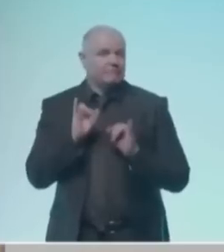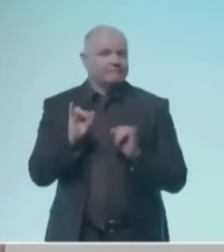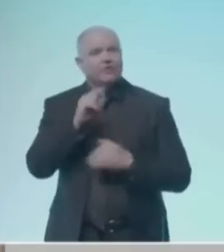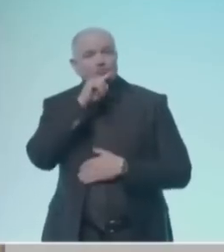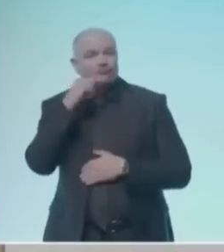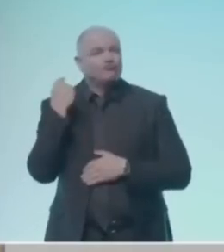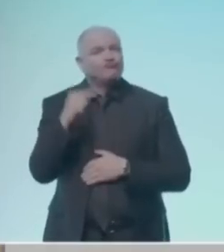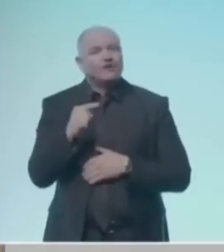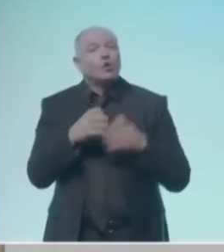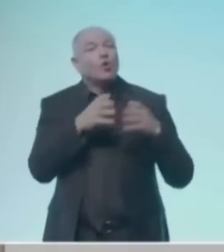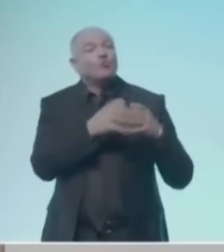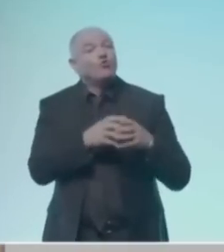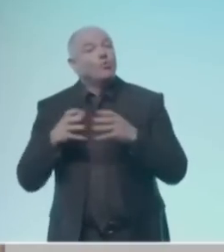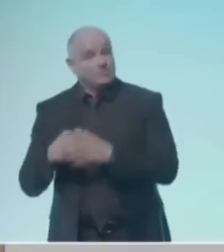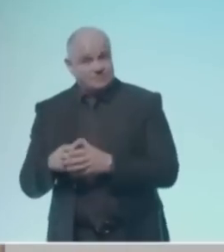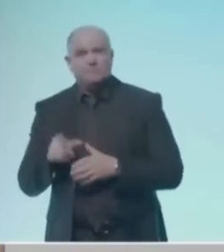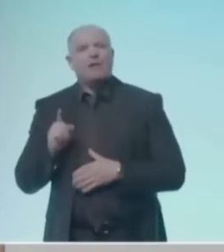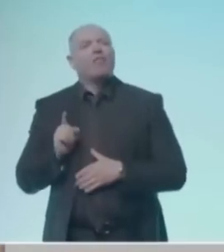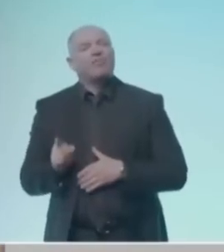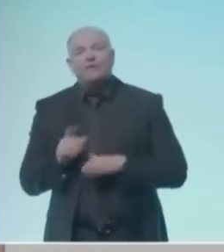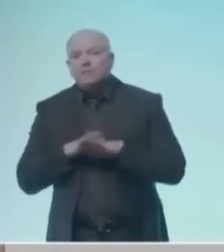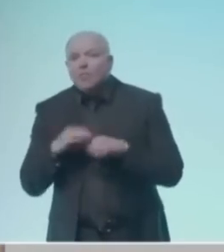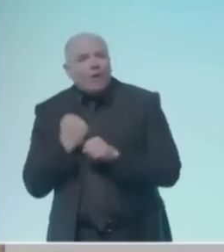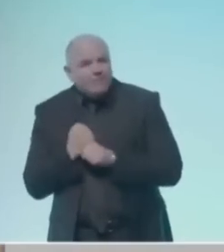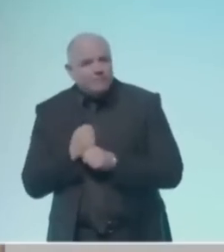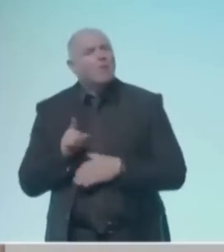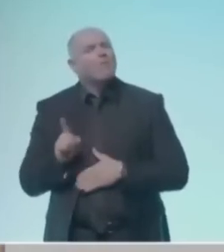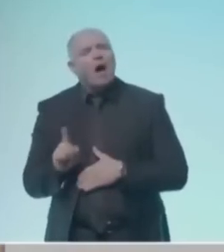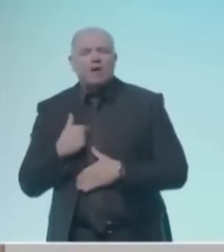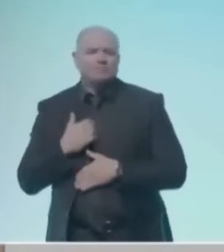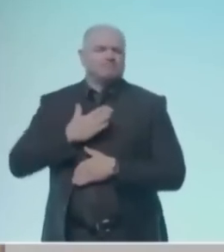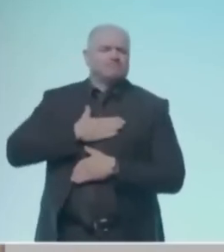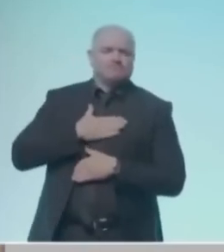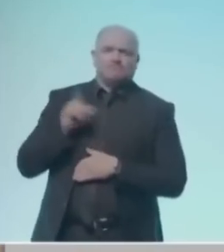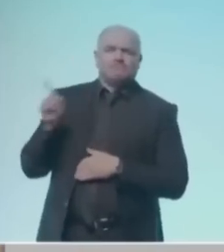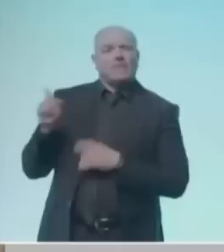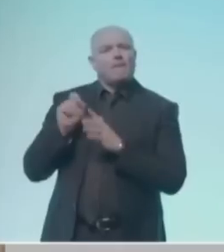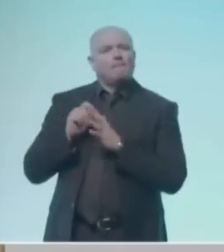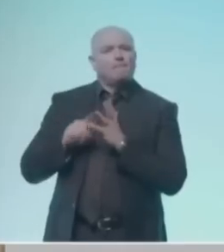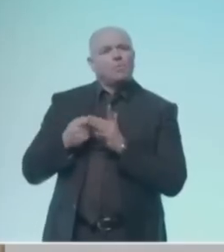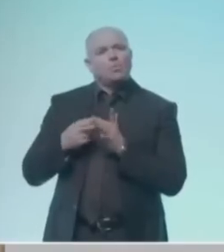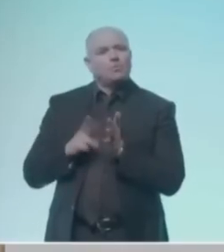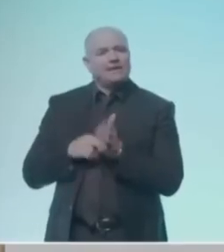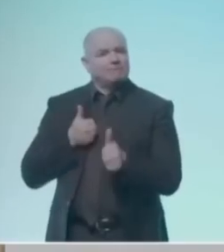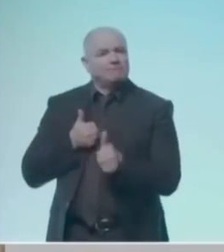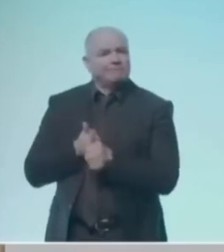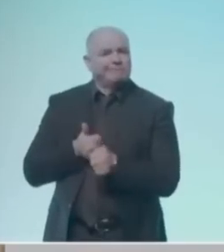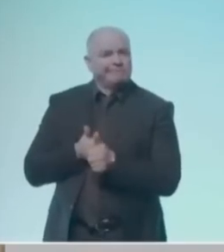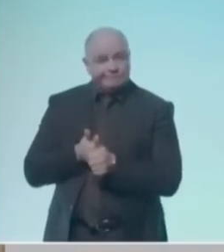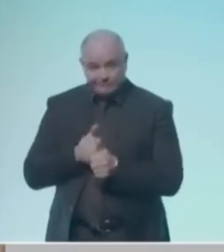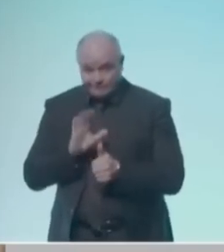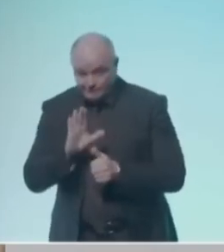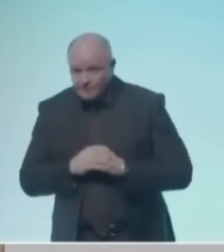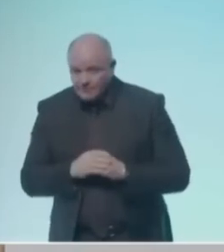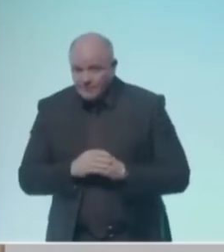groups sympathetic to Putin's invasion of Ukraine. Now, these are fringe state threats, the